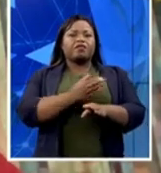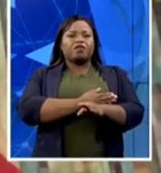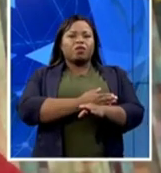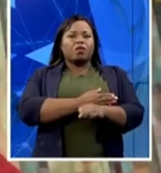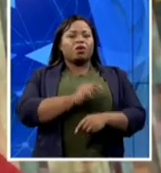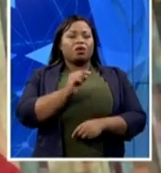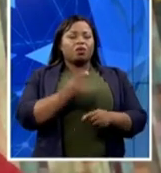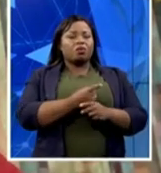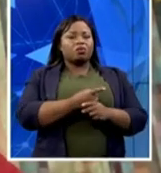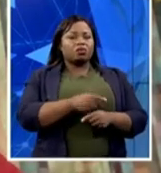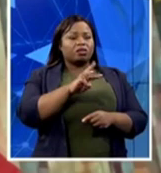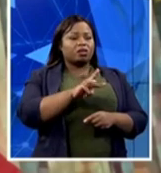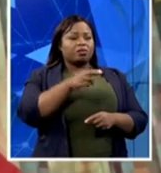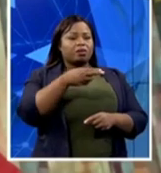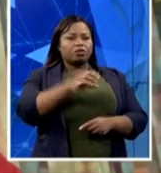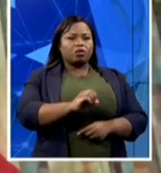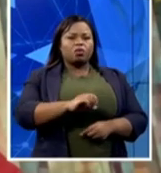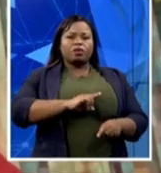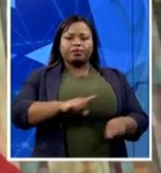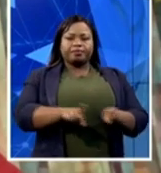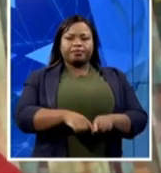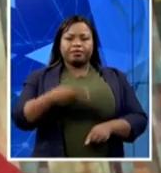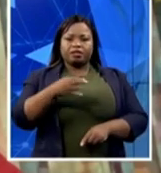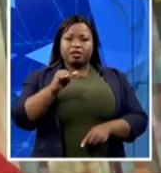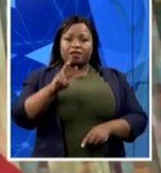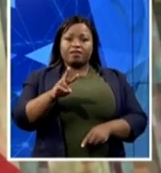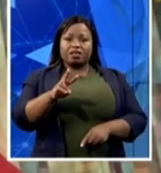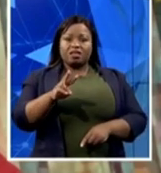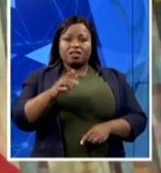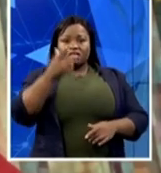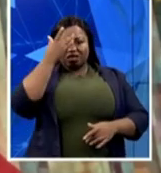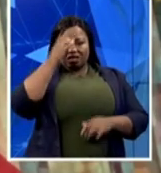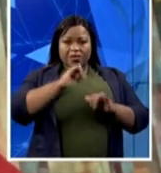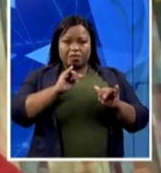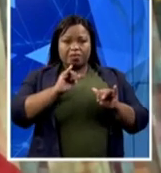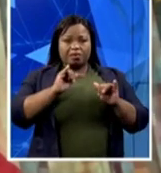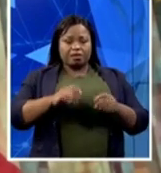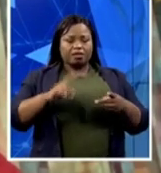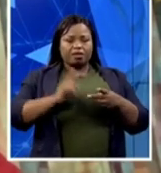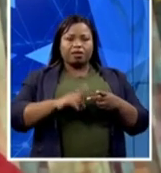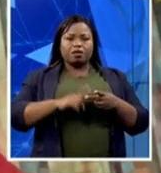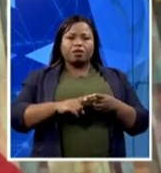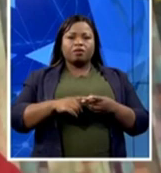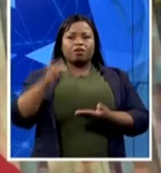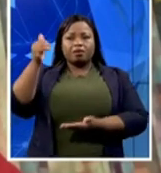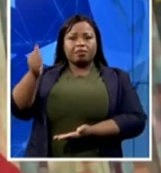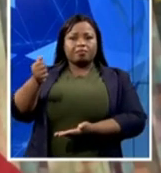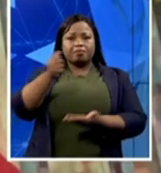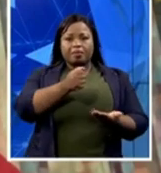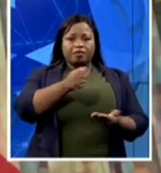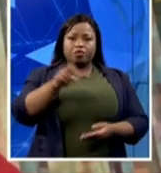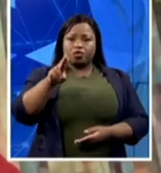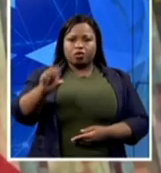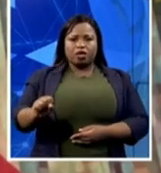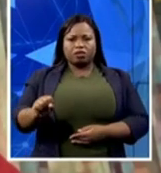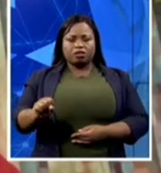HIV epidemic, the PEPFAR fund has contributed billions of dollars to Africa to help us deal